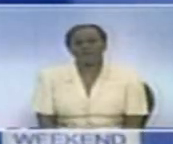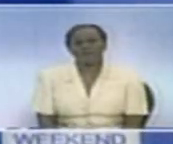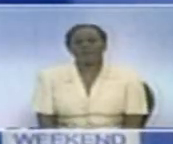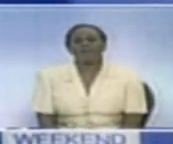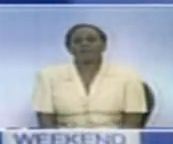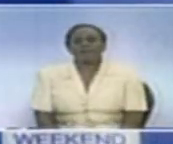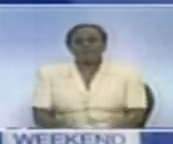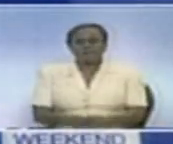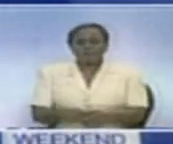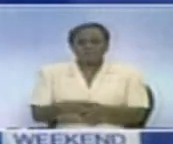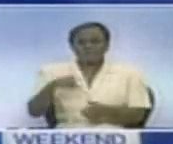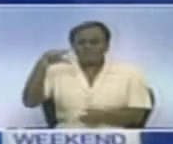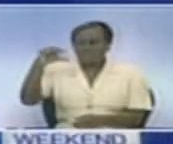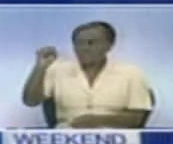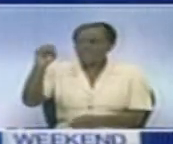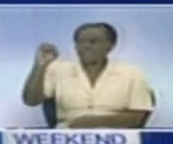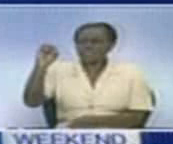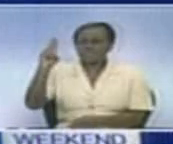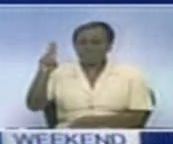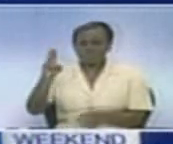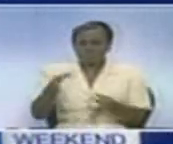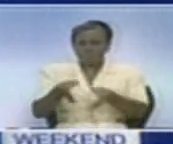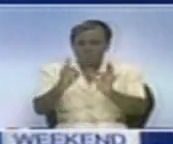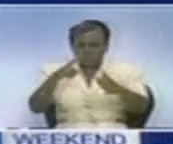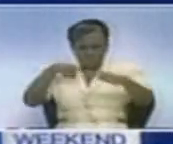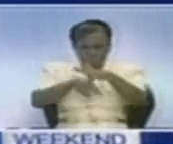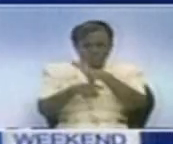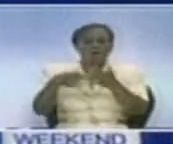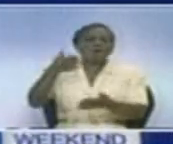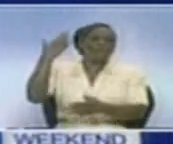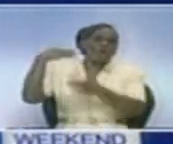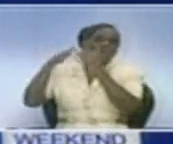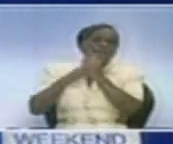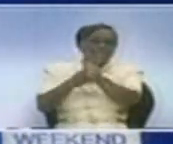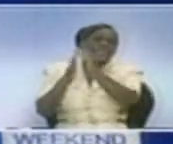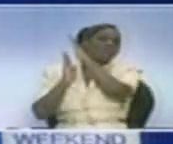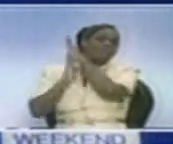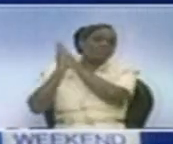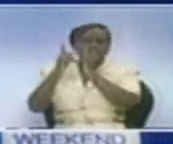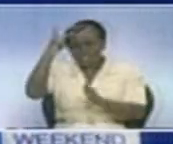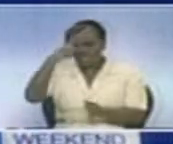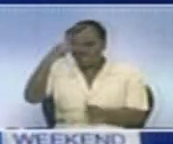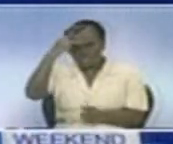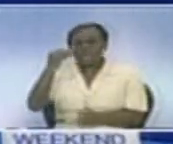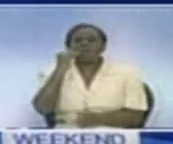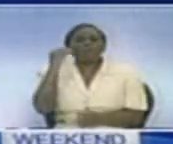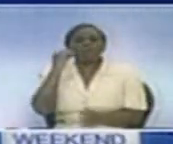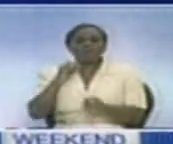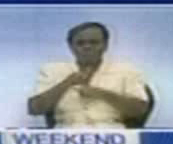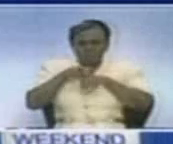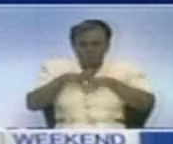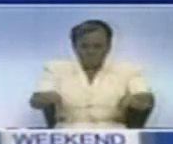Now, a contingent of GSC officers stormed a former Mungiki leader Maina Njenga's Kitengela home and ejected